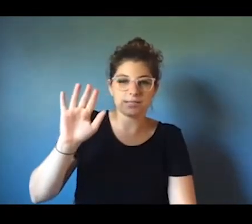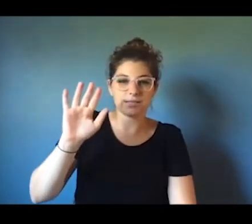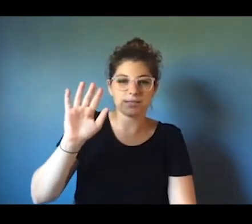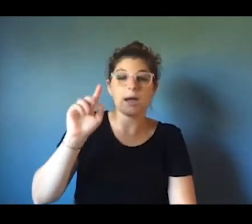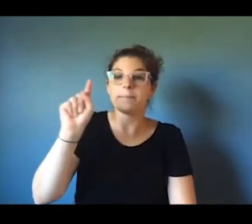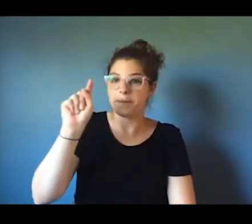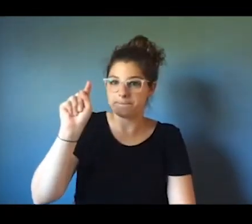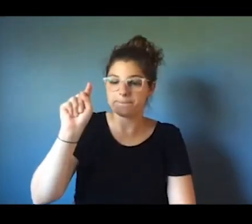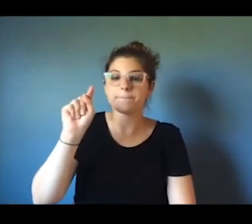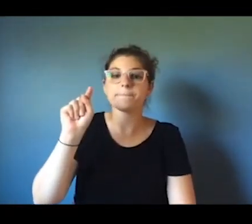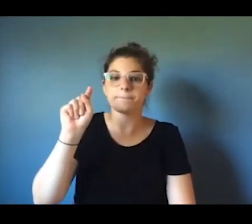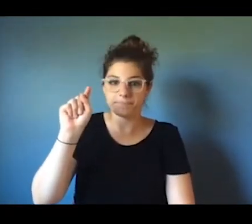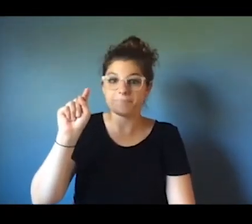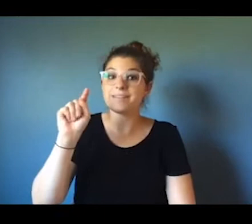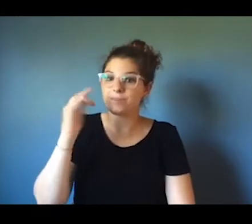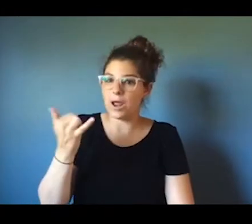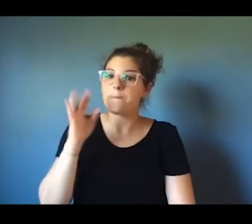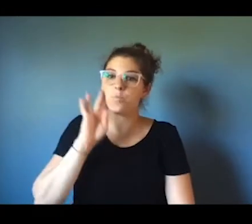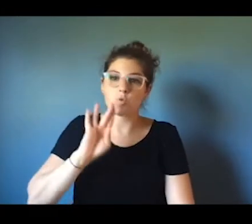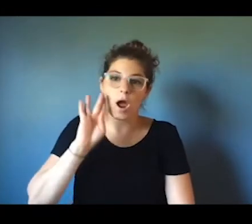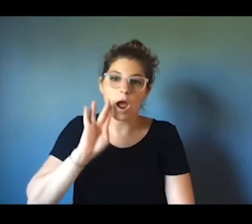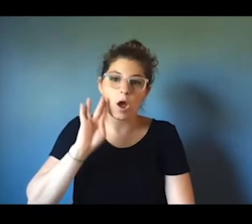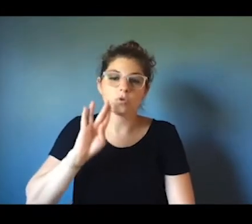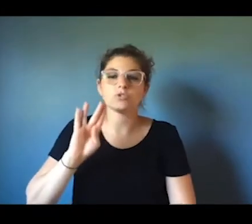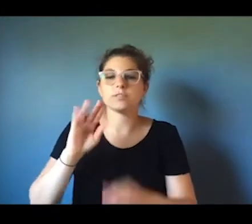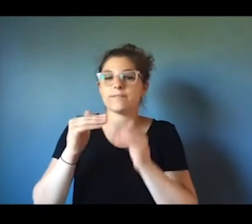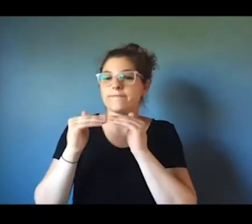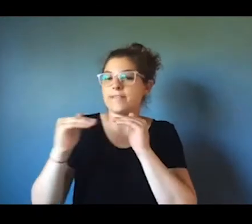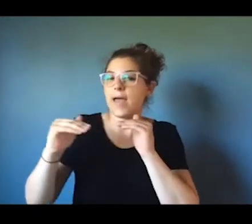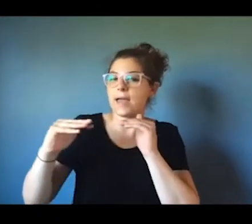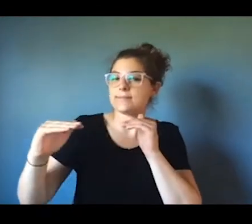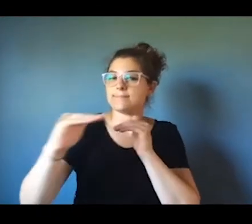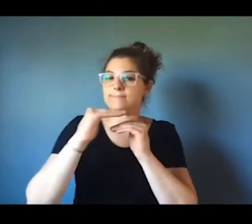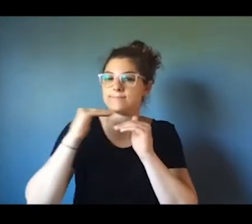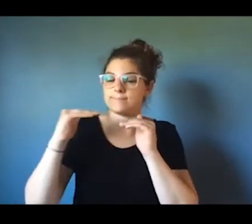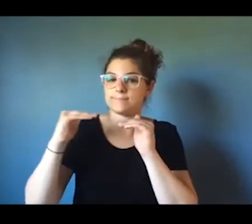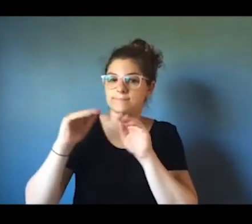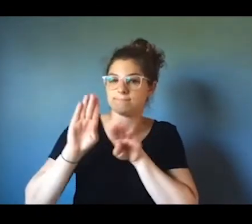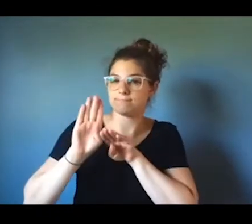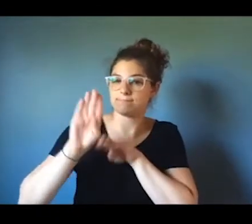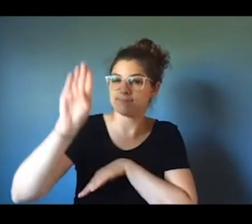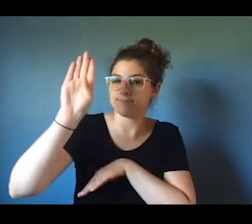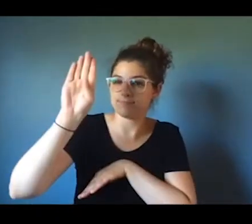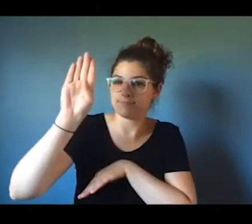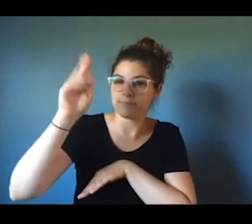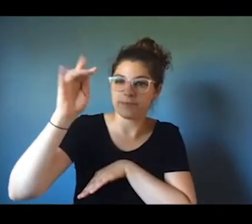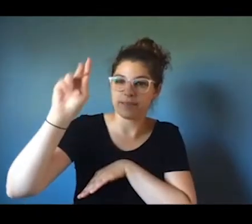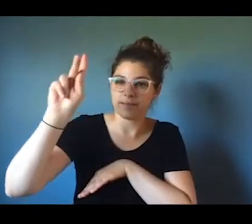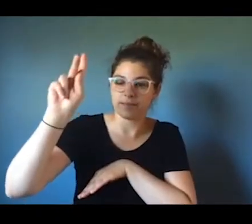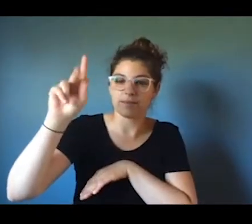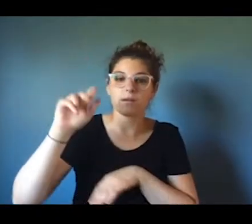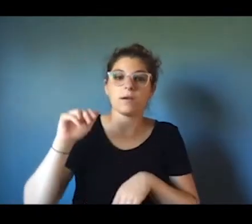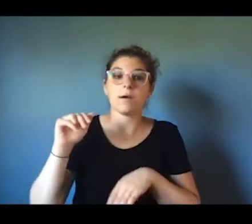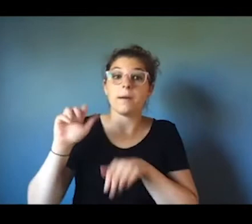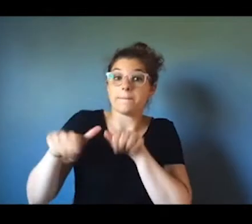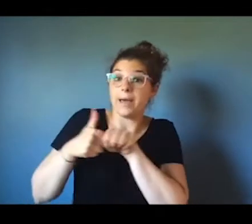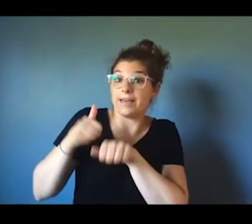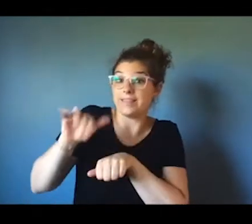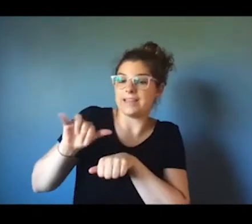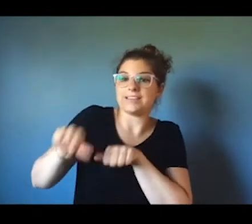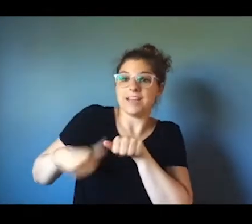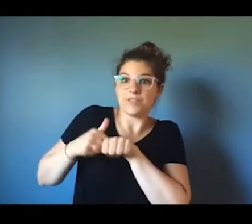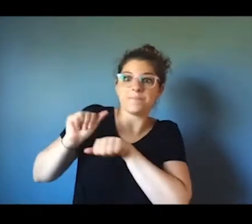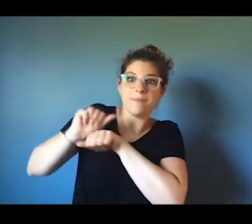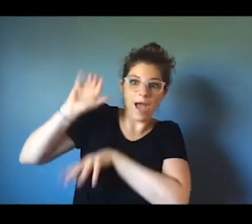see. Up here, and right now it's done in browns, and it's just sort of a flat little area that's going up towards the peak of the blue